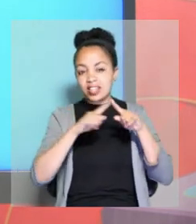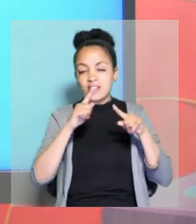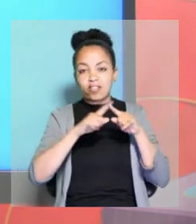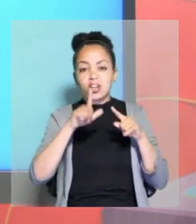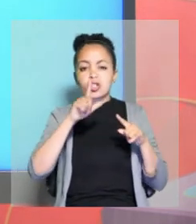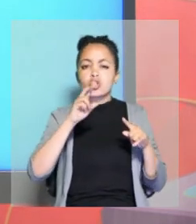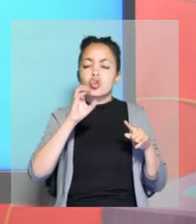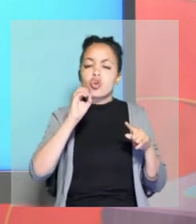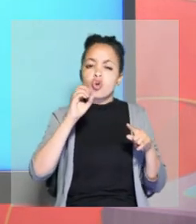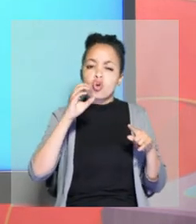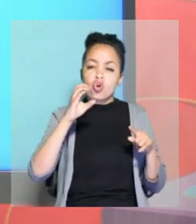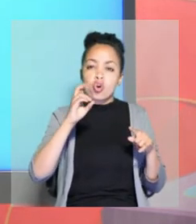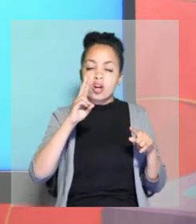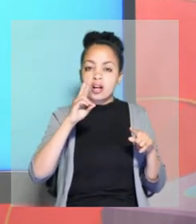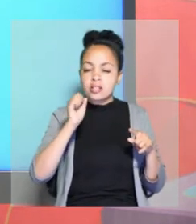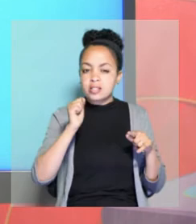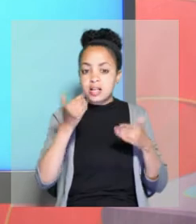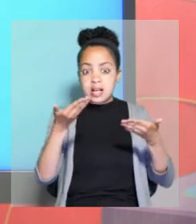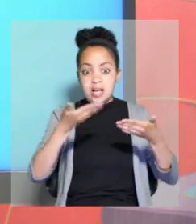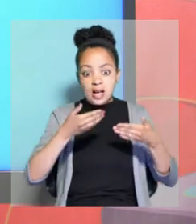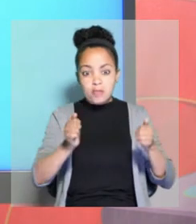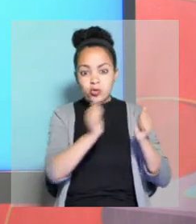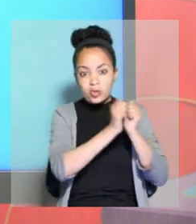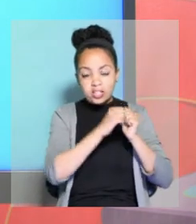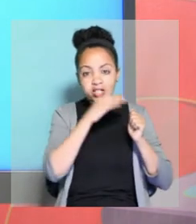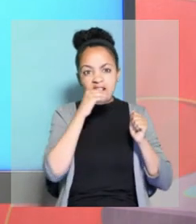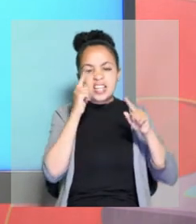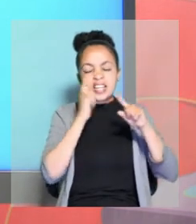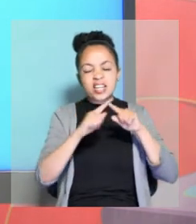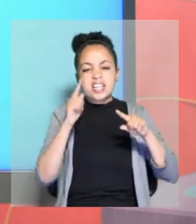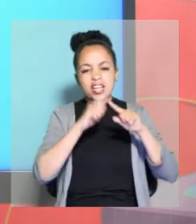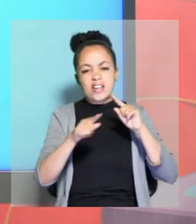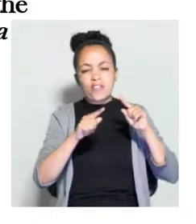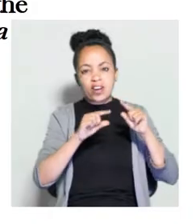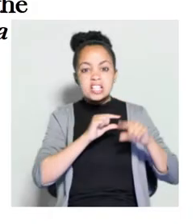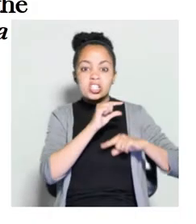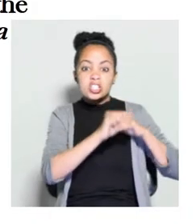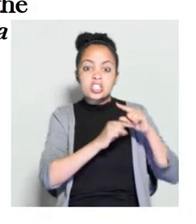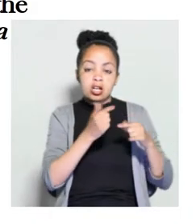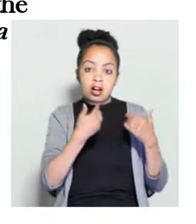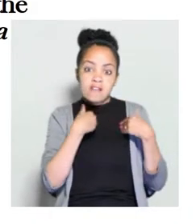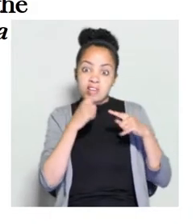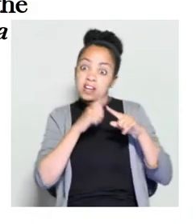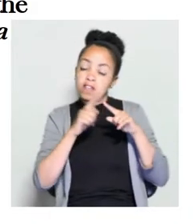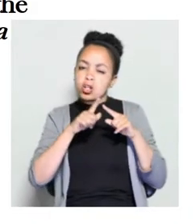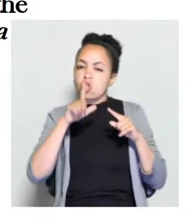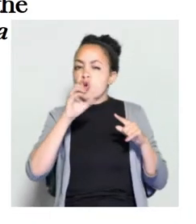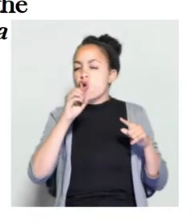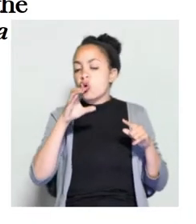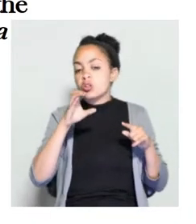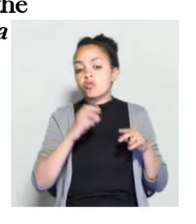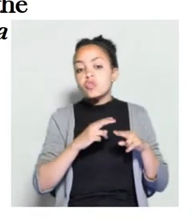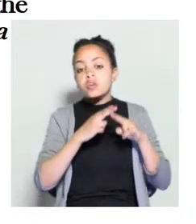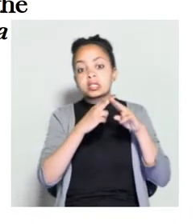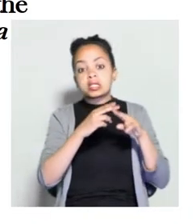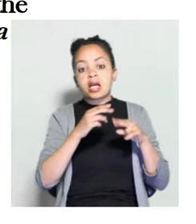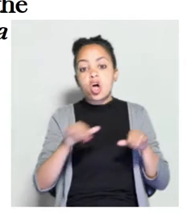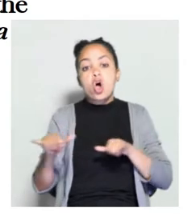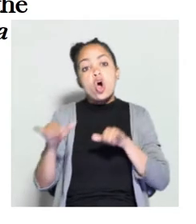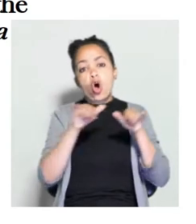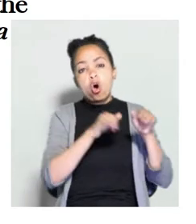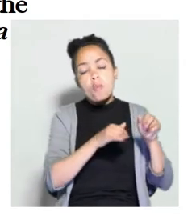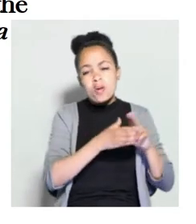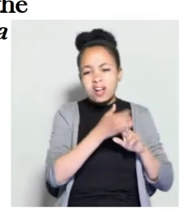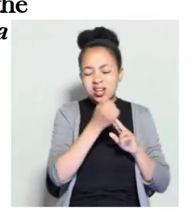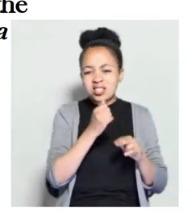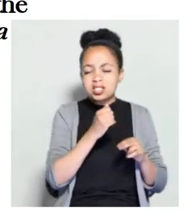here. And again come together, different gene occupy different locus. When we say homozygous, it is